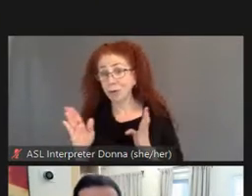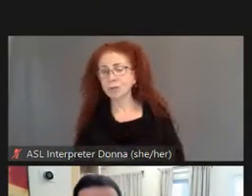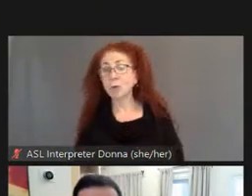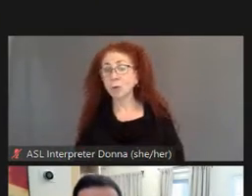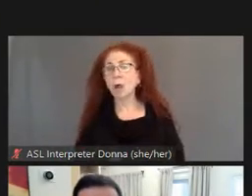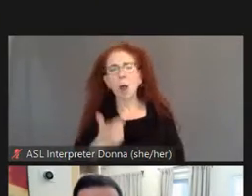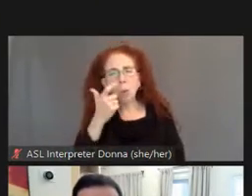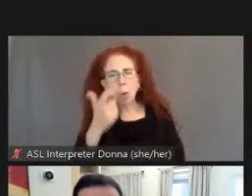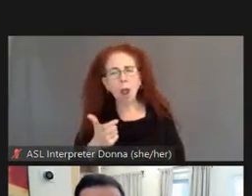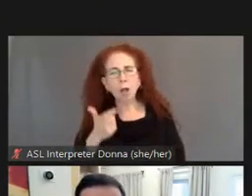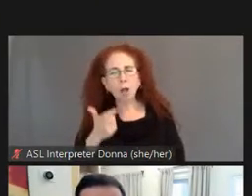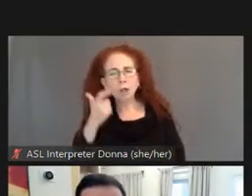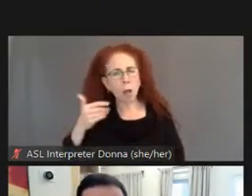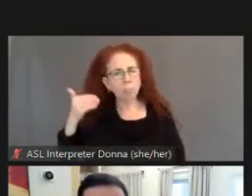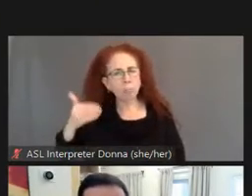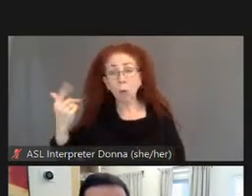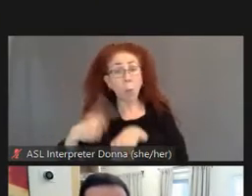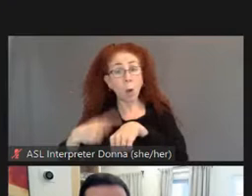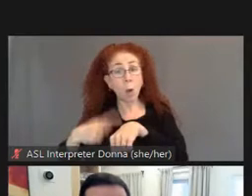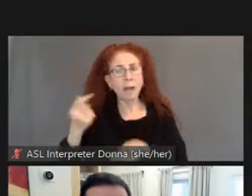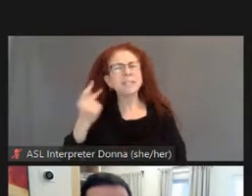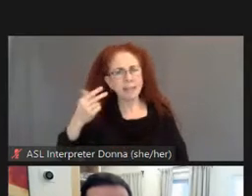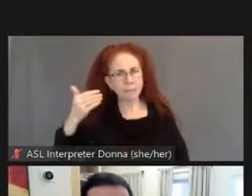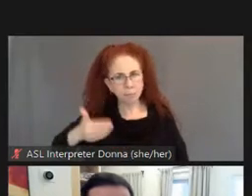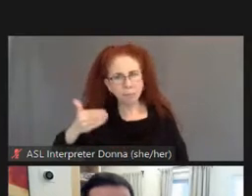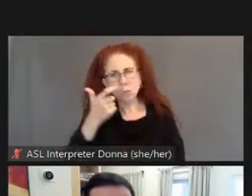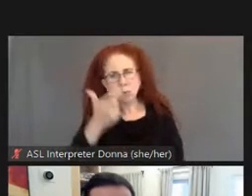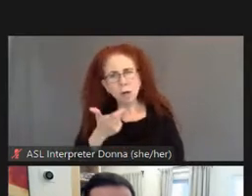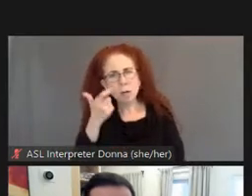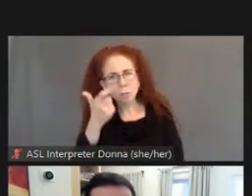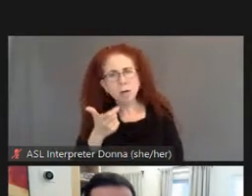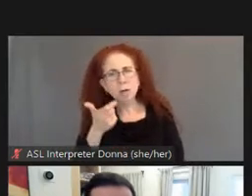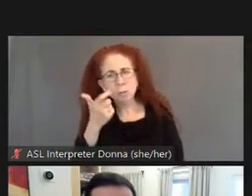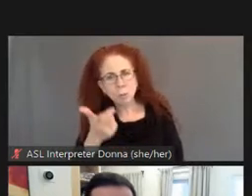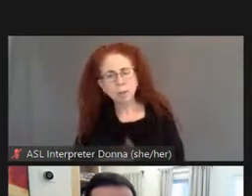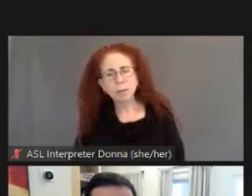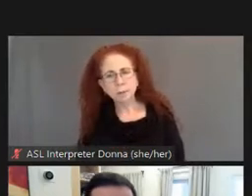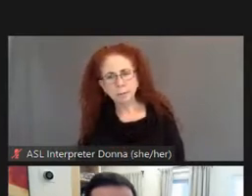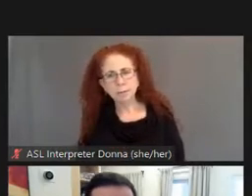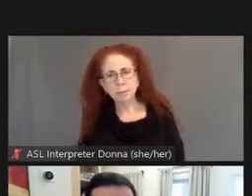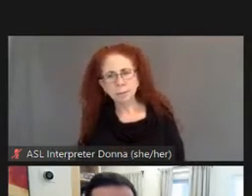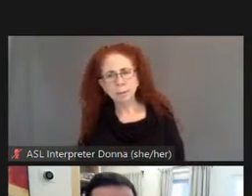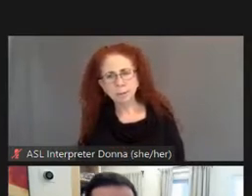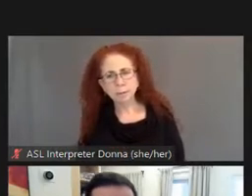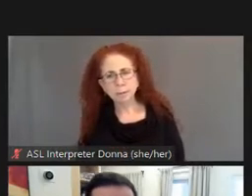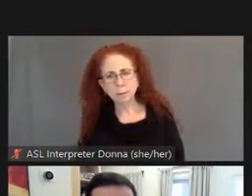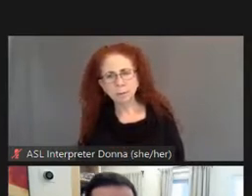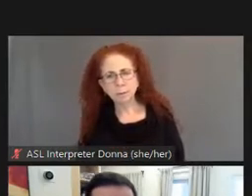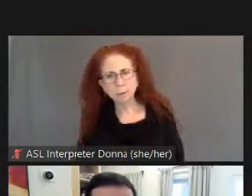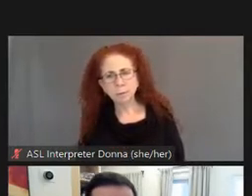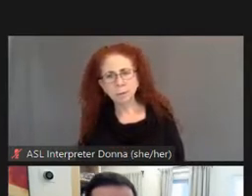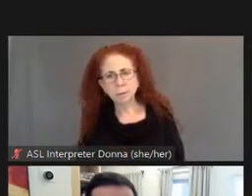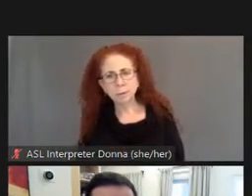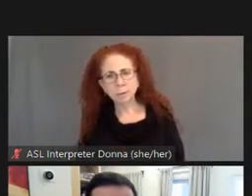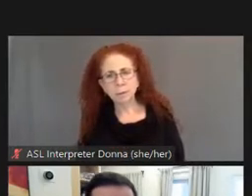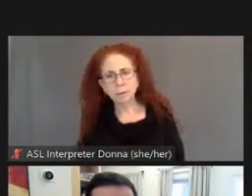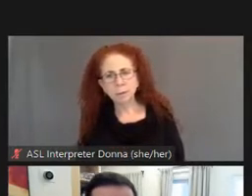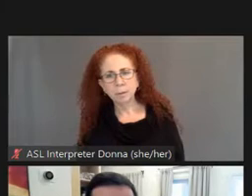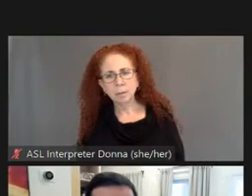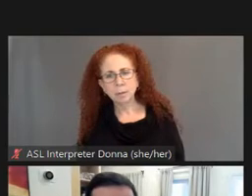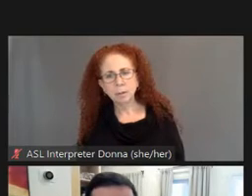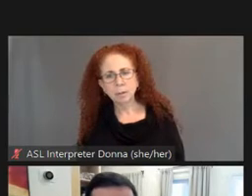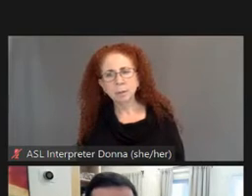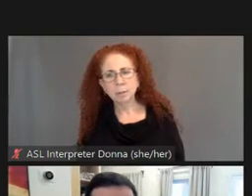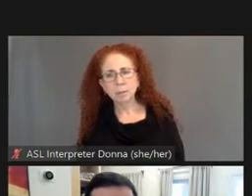it several times. And then, so I'm a very retired